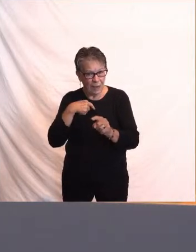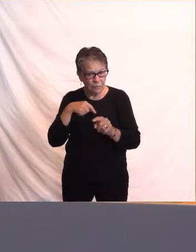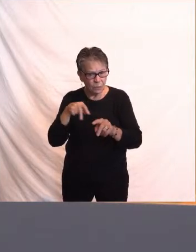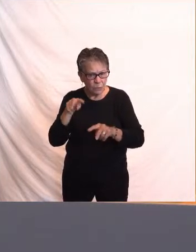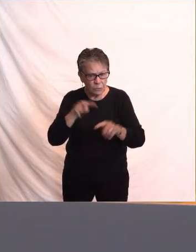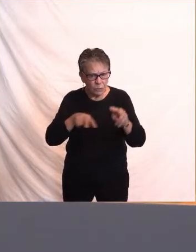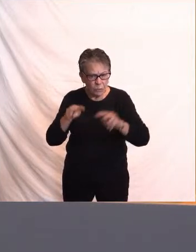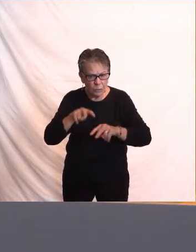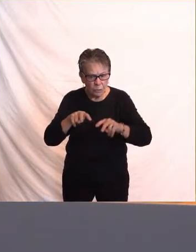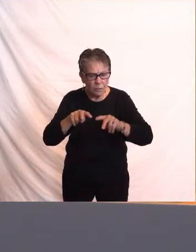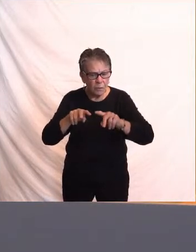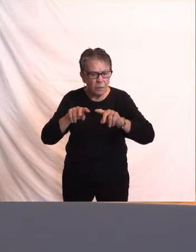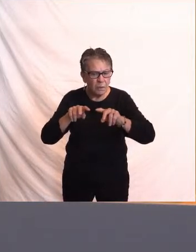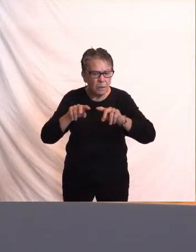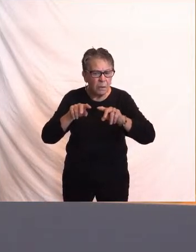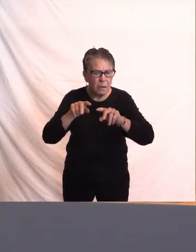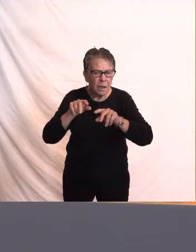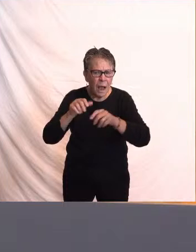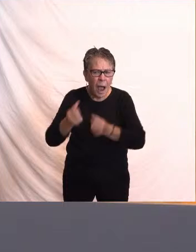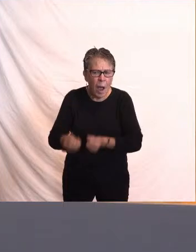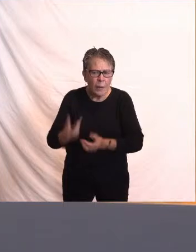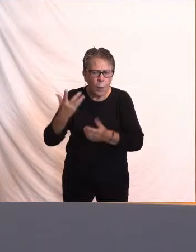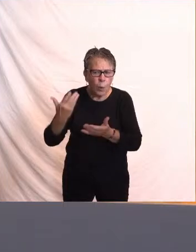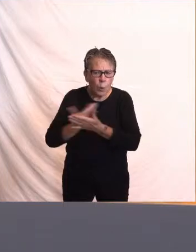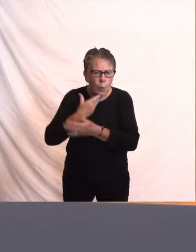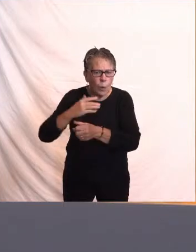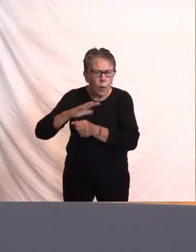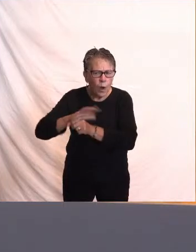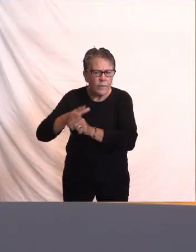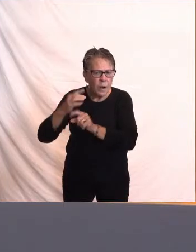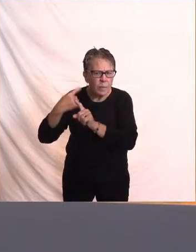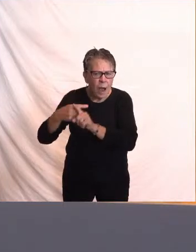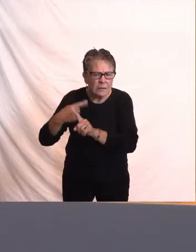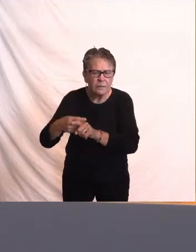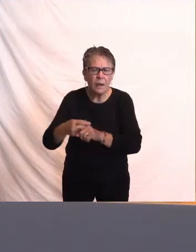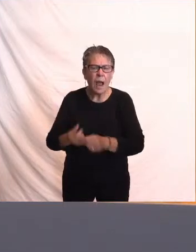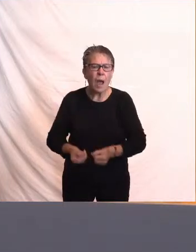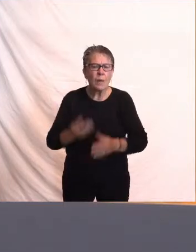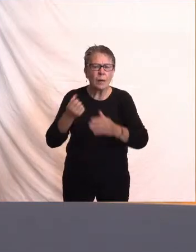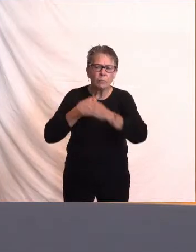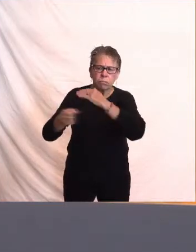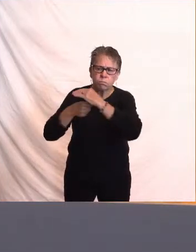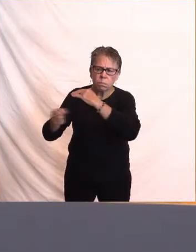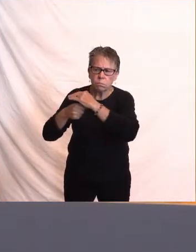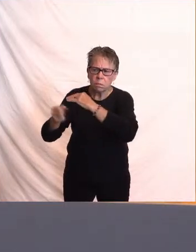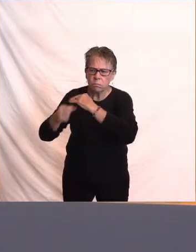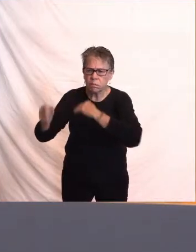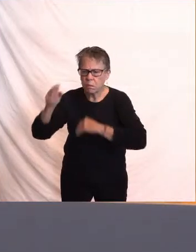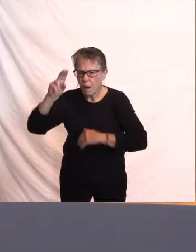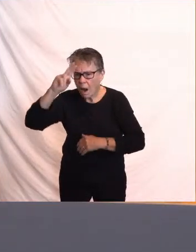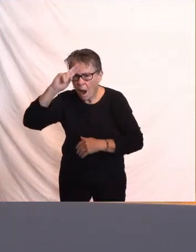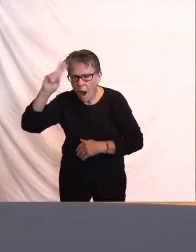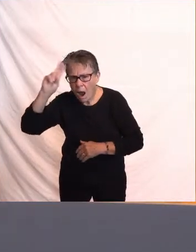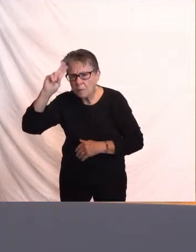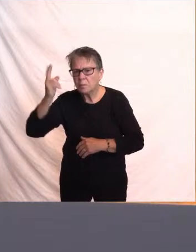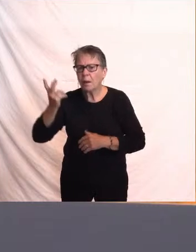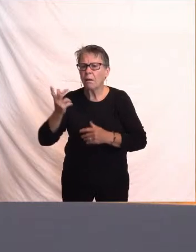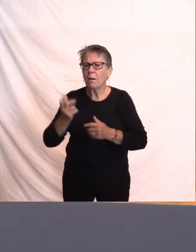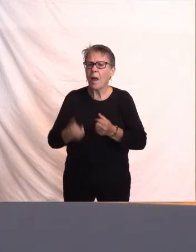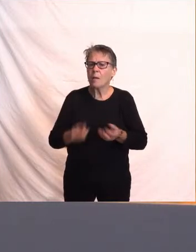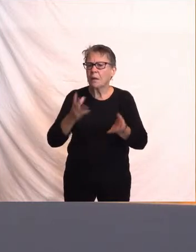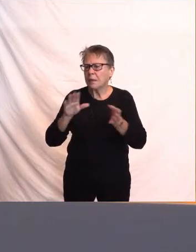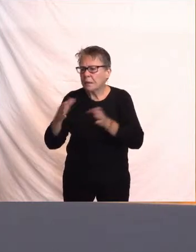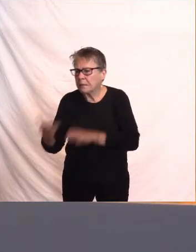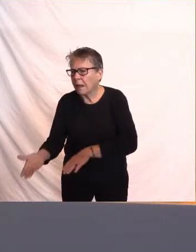And there's no single number that I would point to because, again, it plays into, in my mind anyway, the combination with these other factors because it's not